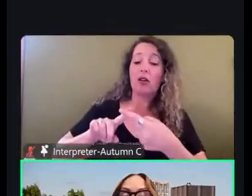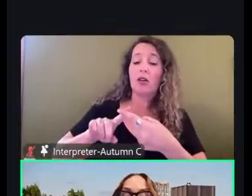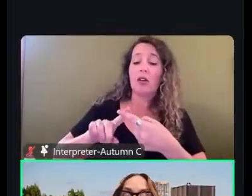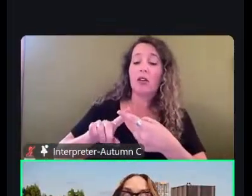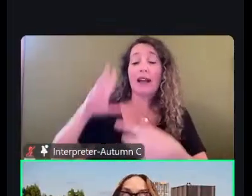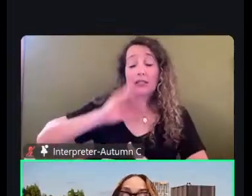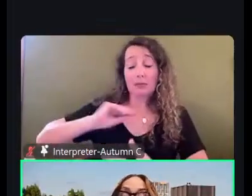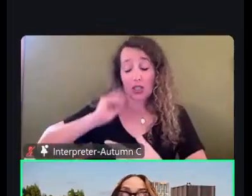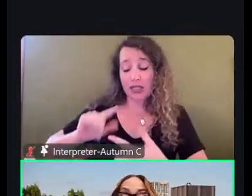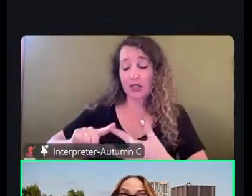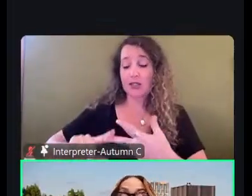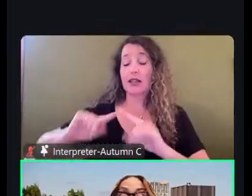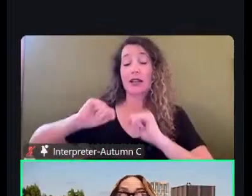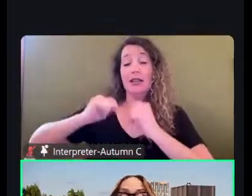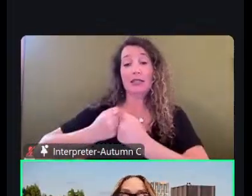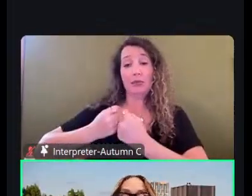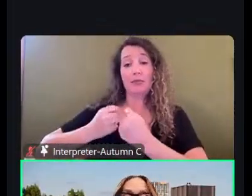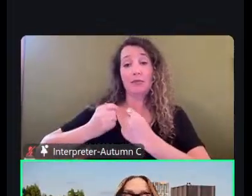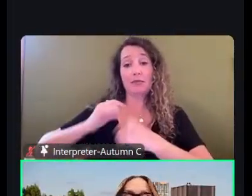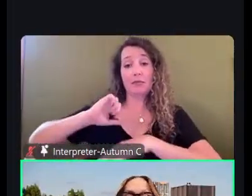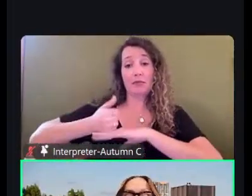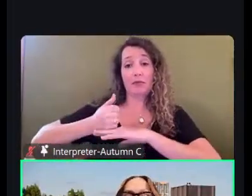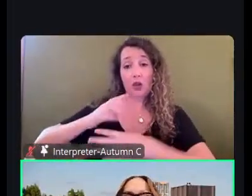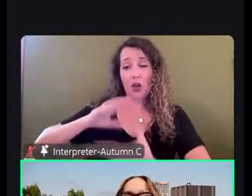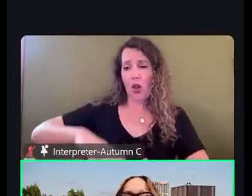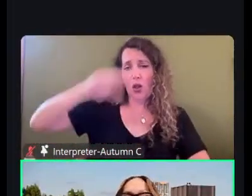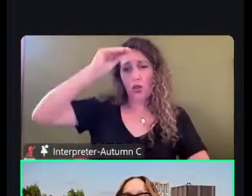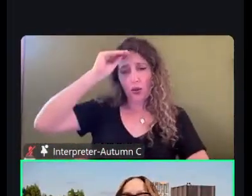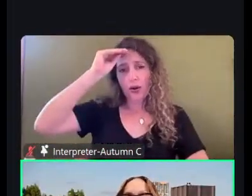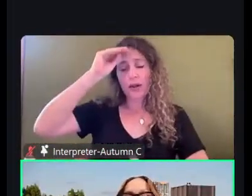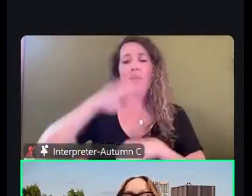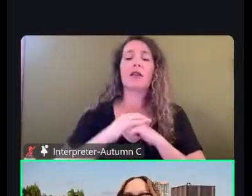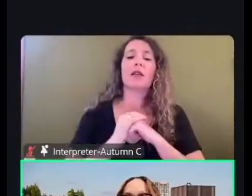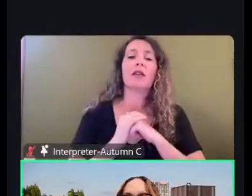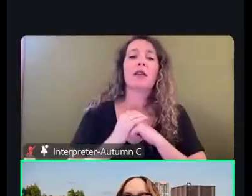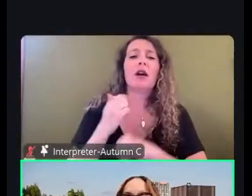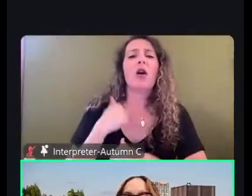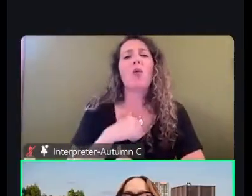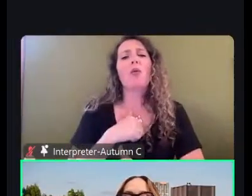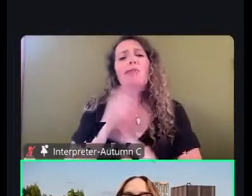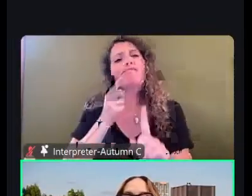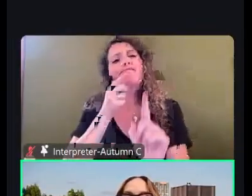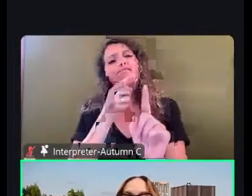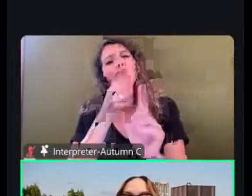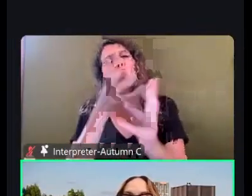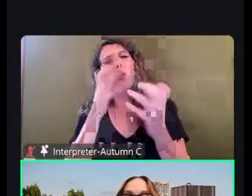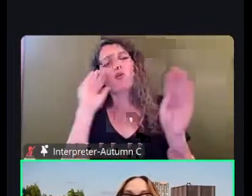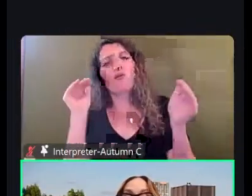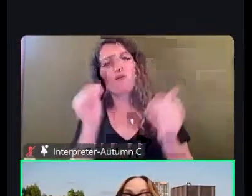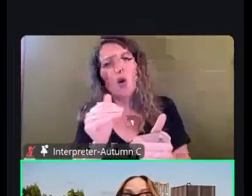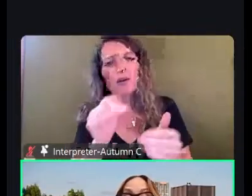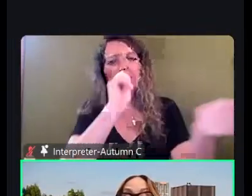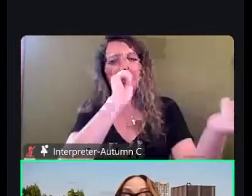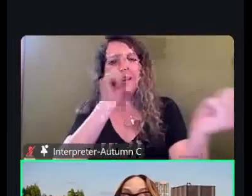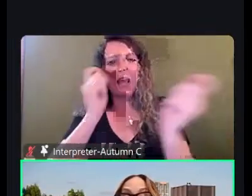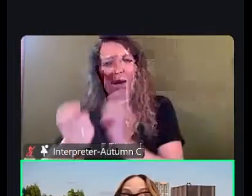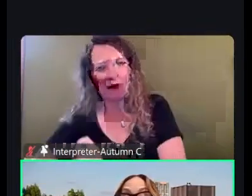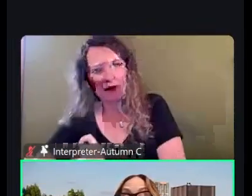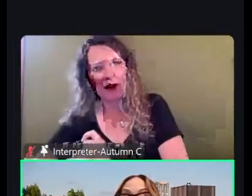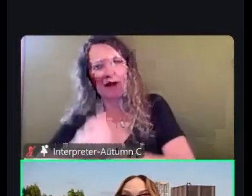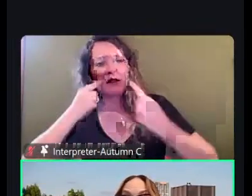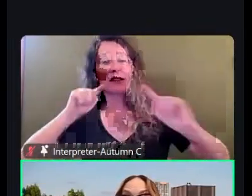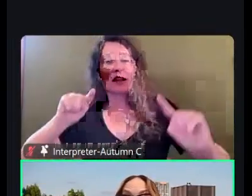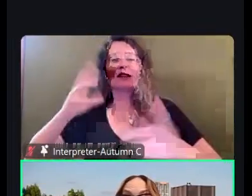experiential piece, and a team-based learning component. And we really sought out to focus on centering this for adaptive success